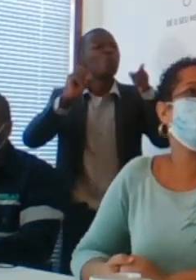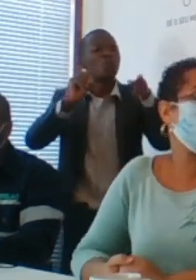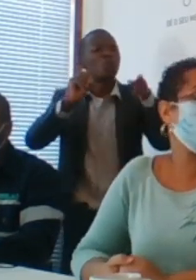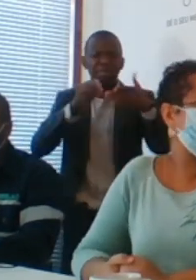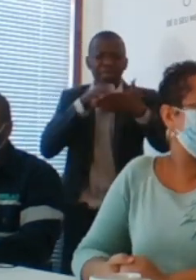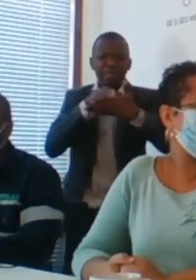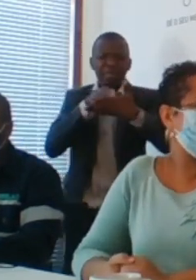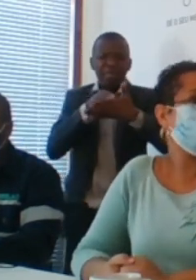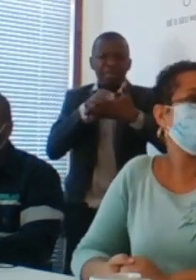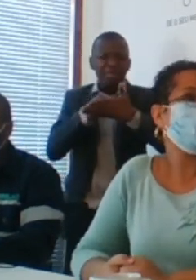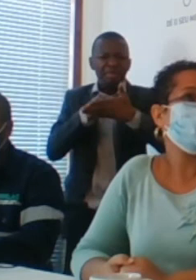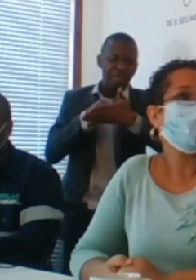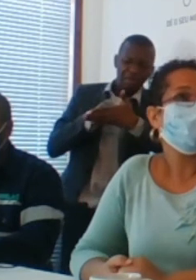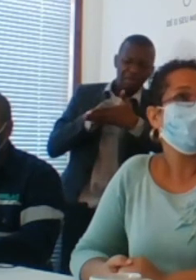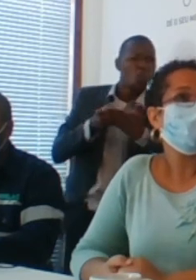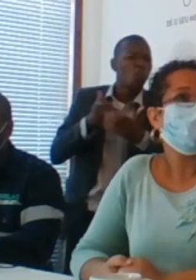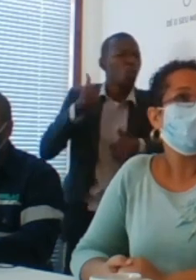success?